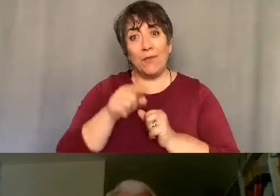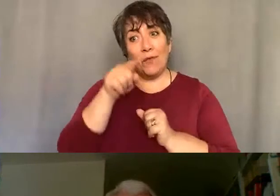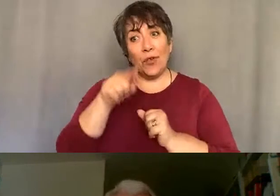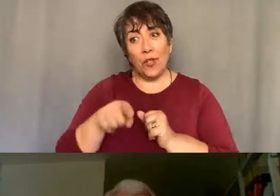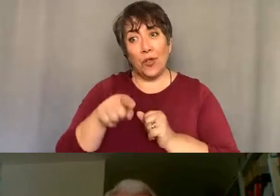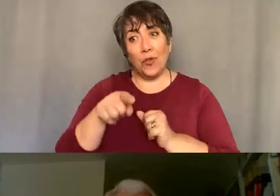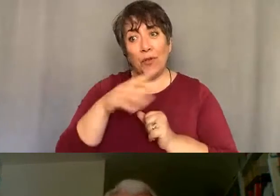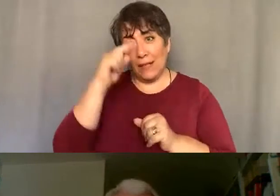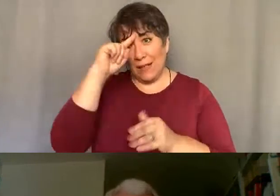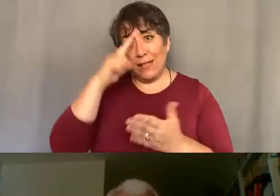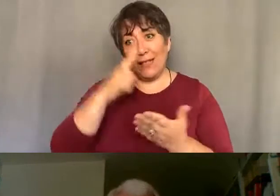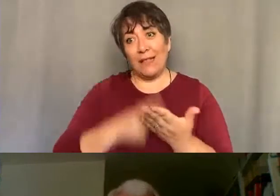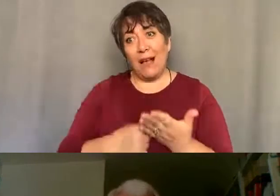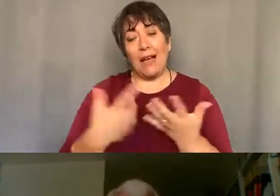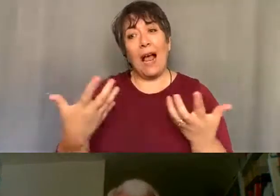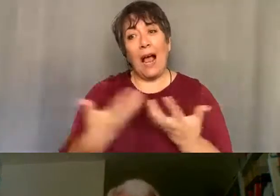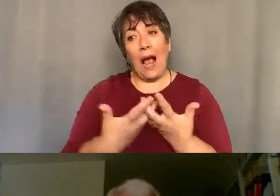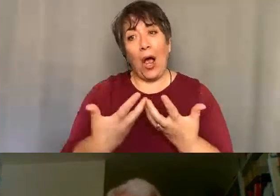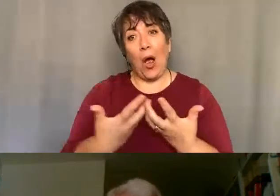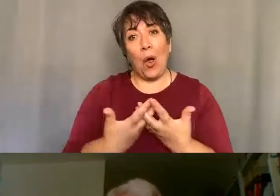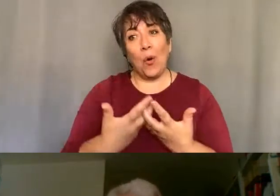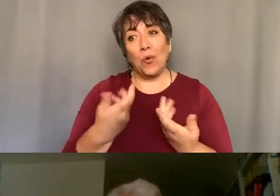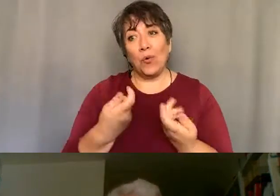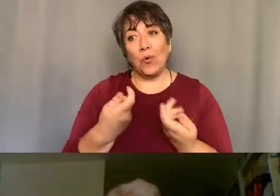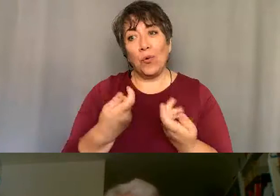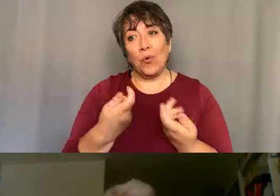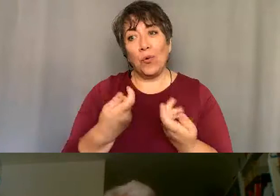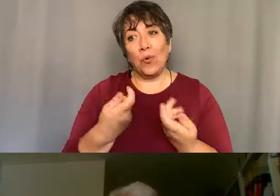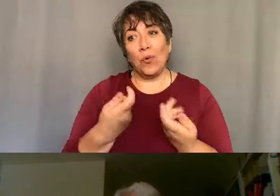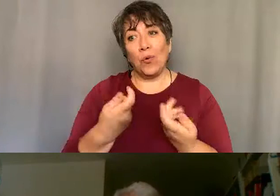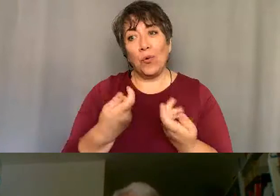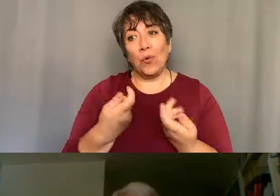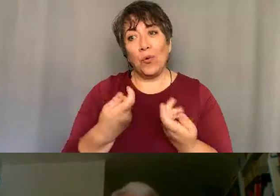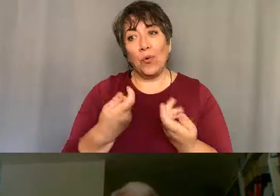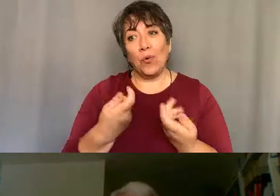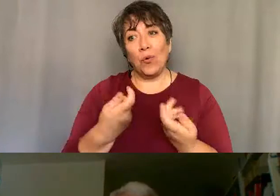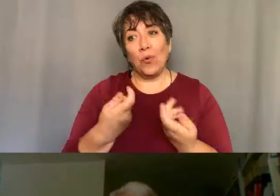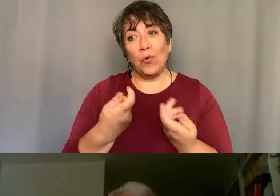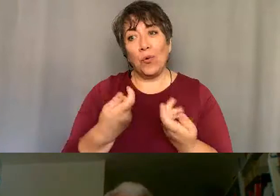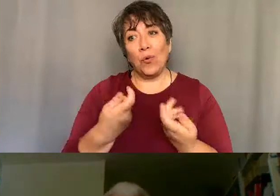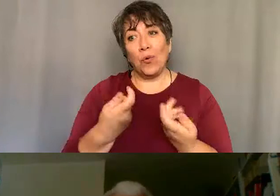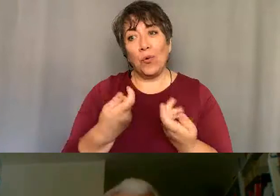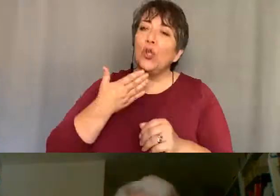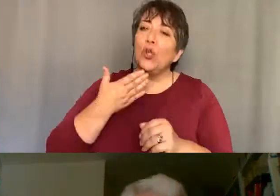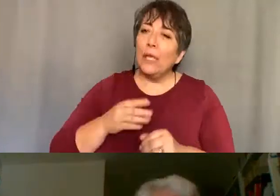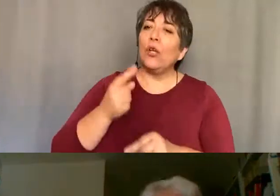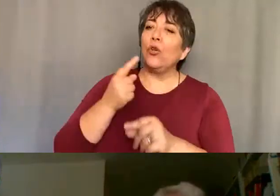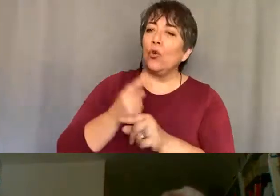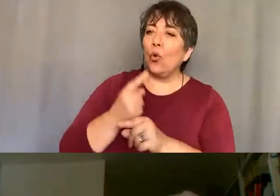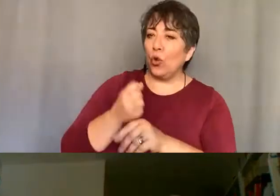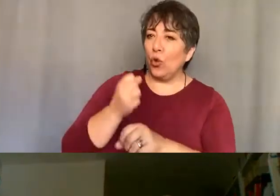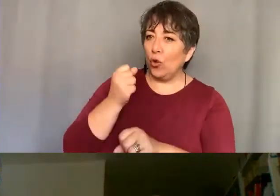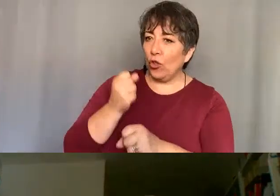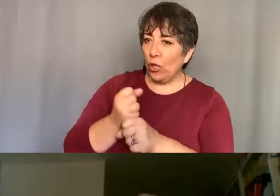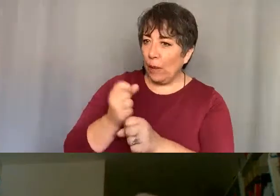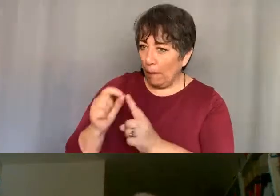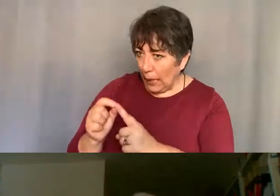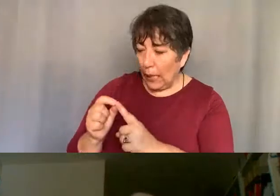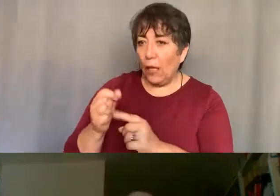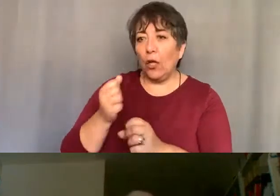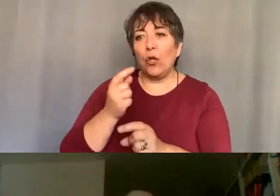in conjunction with the prescriber and the healthcare professional, having a really good dialogue and conversation around those medical treatment options.